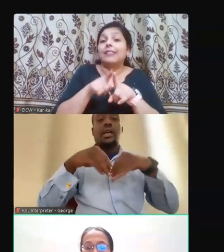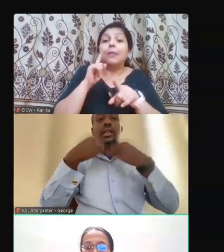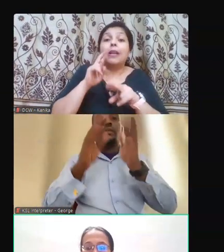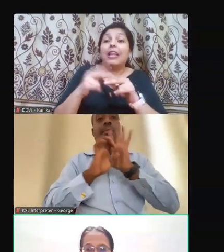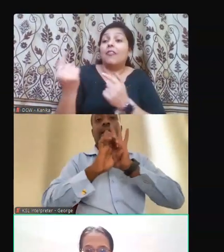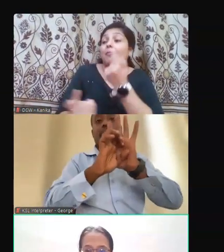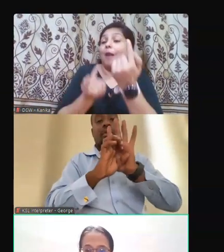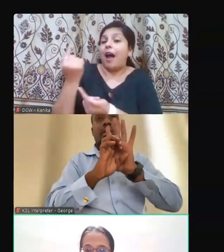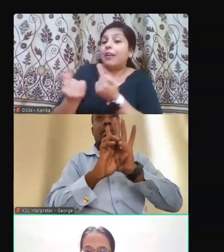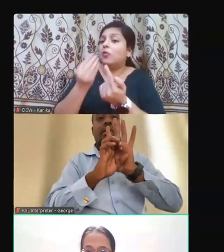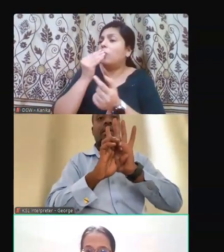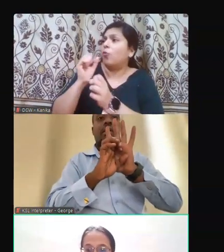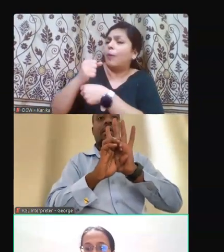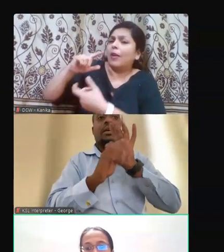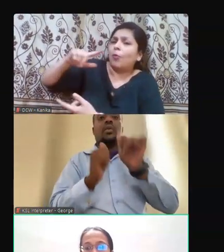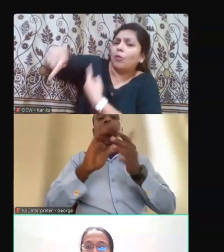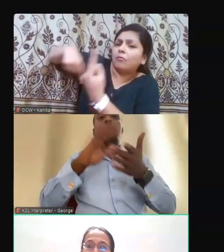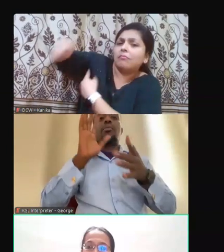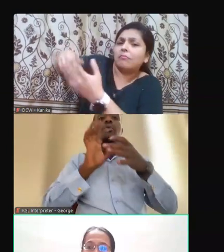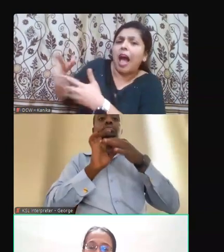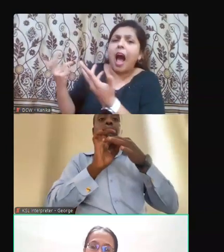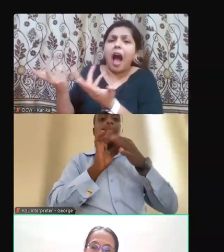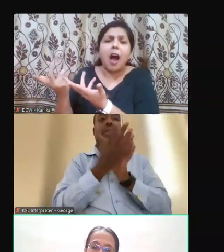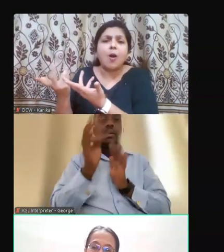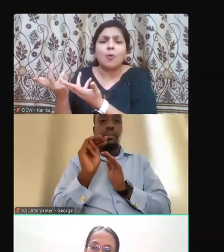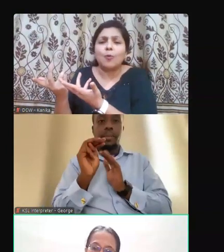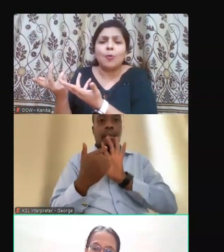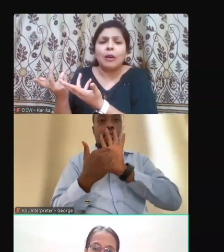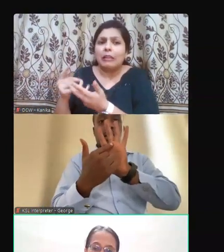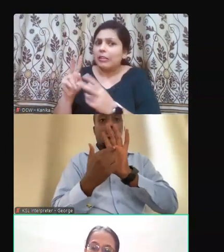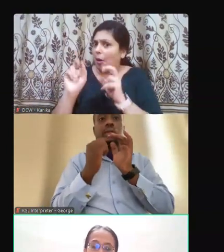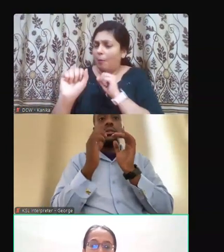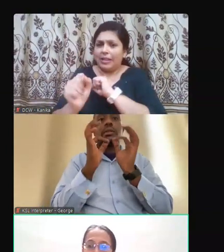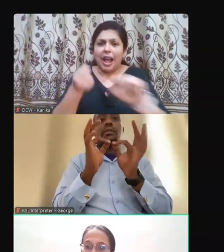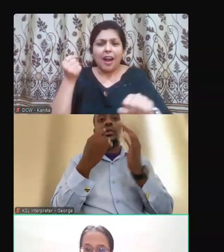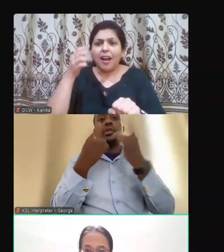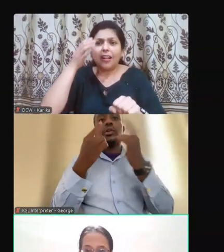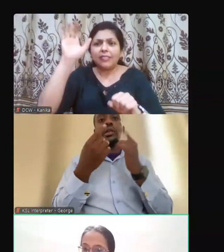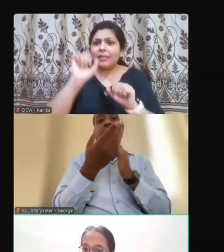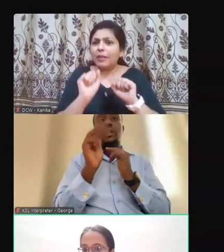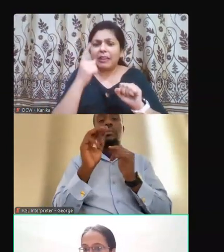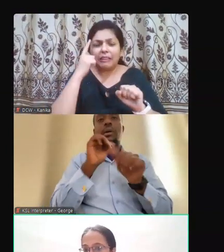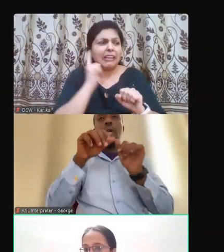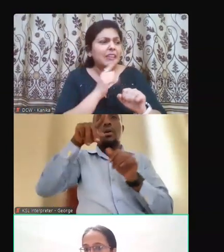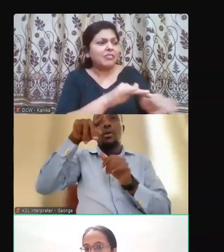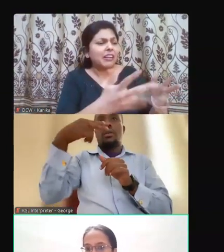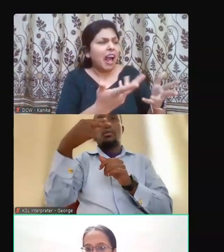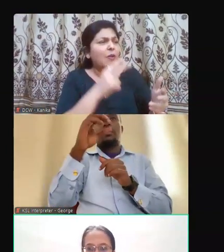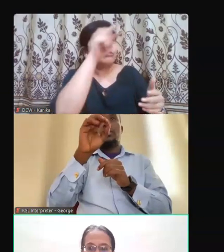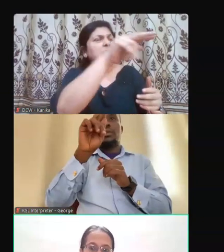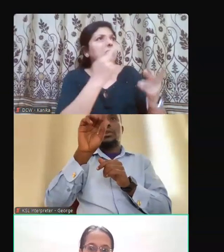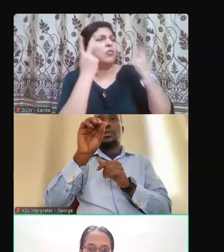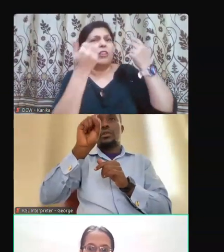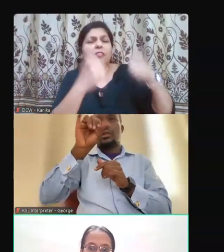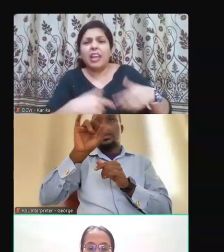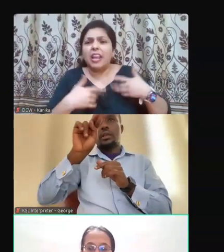that are more relatable for them. For example, you're talking to them about photosynthesis. Now, that's a